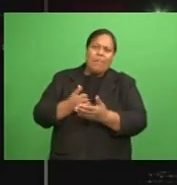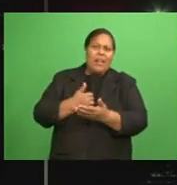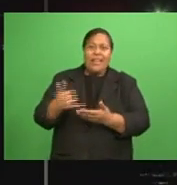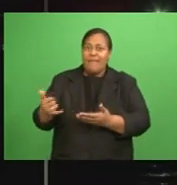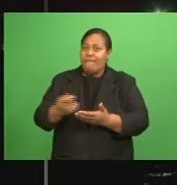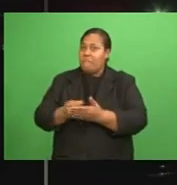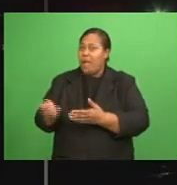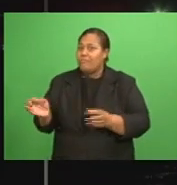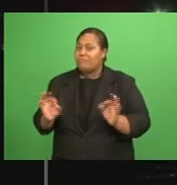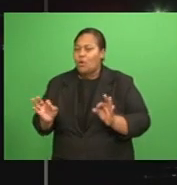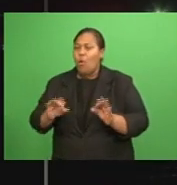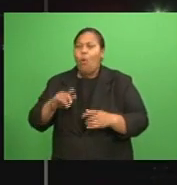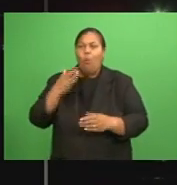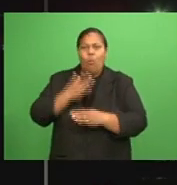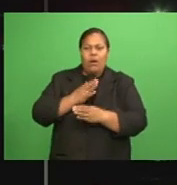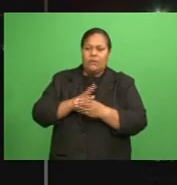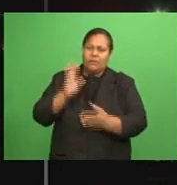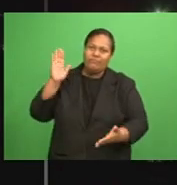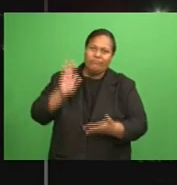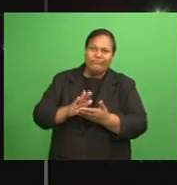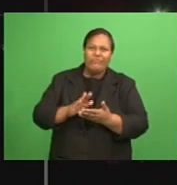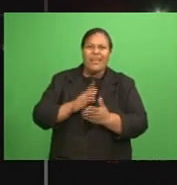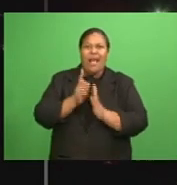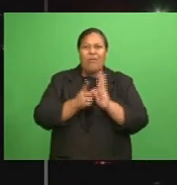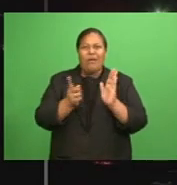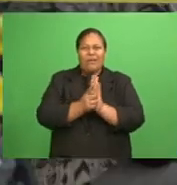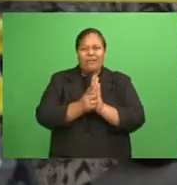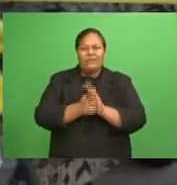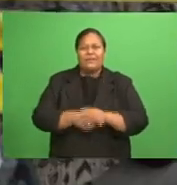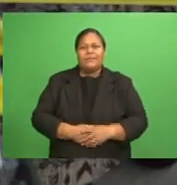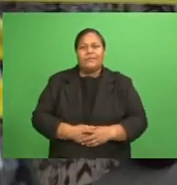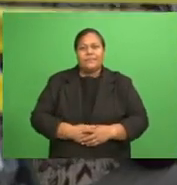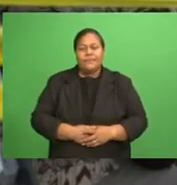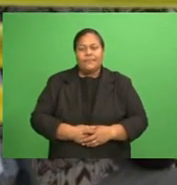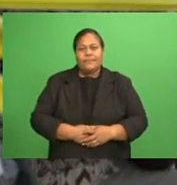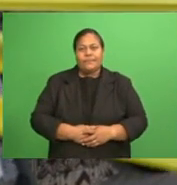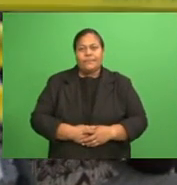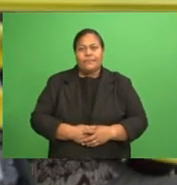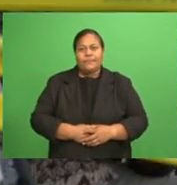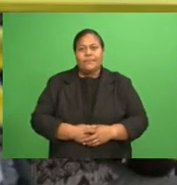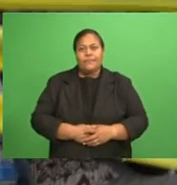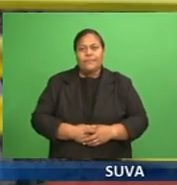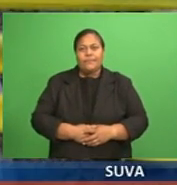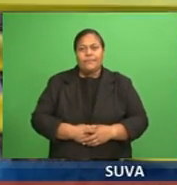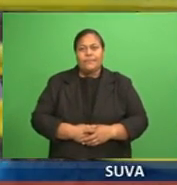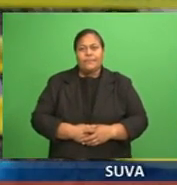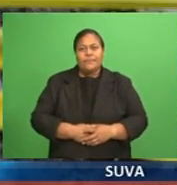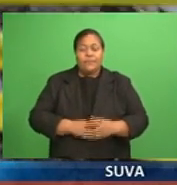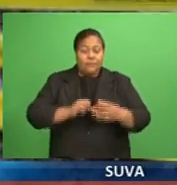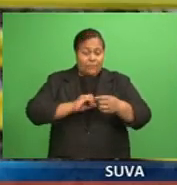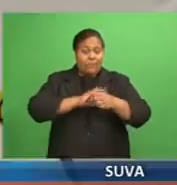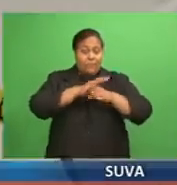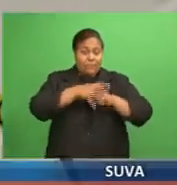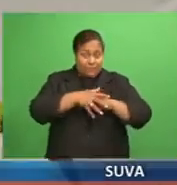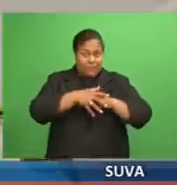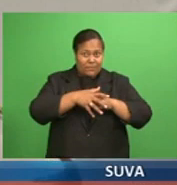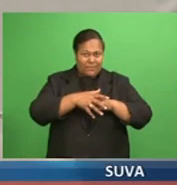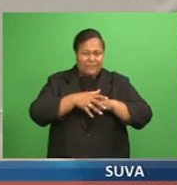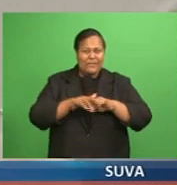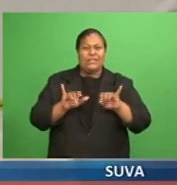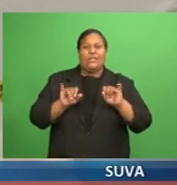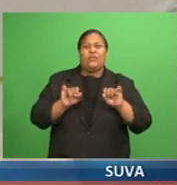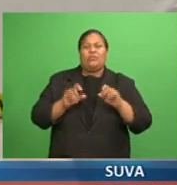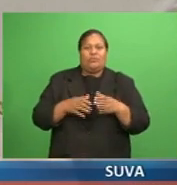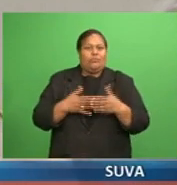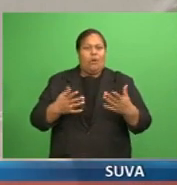on reduced hours. Kelly Vadala reports. The coronavirus crisis has taken a much